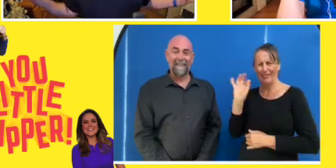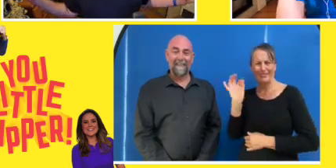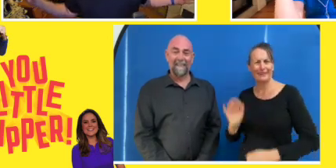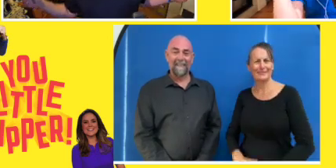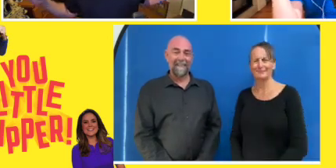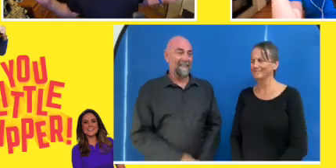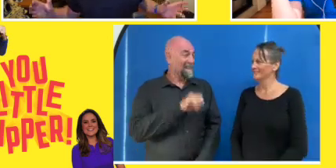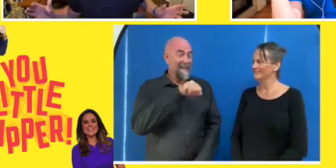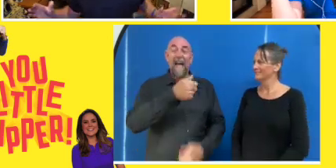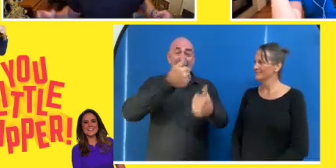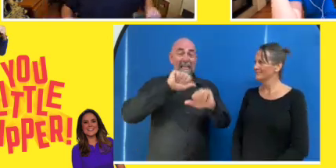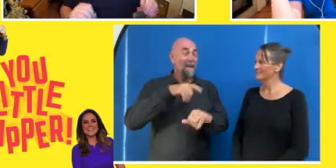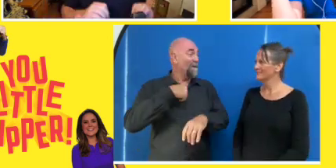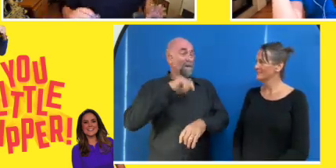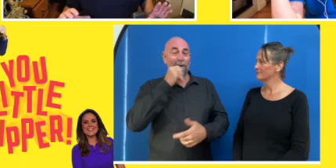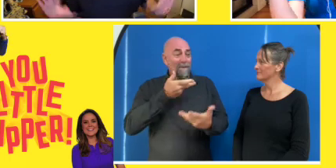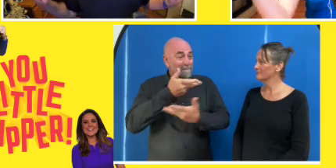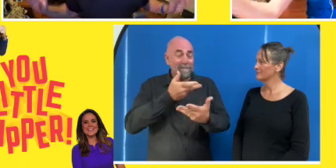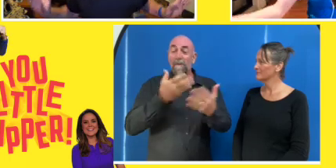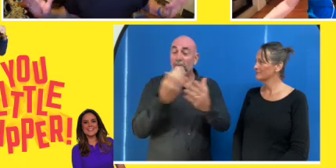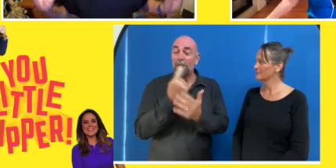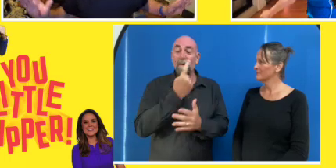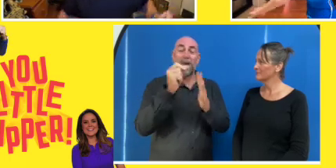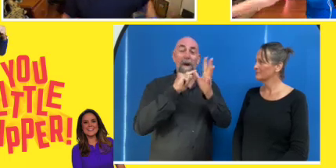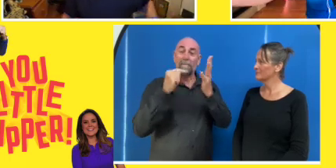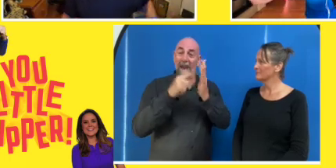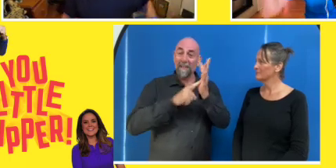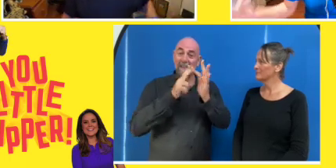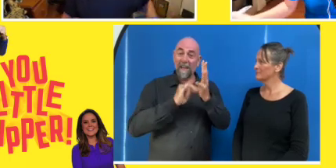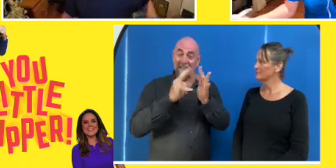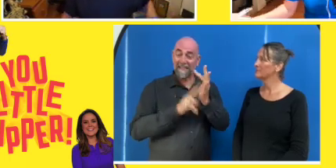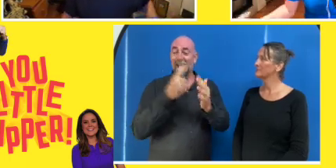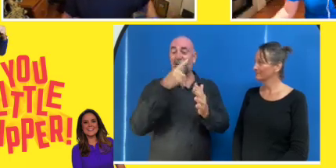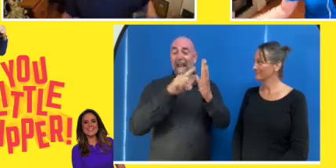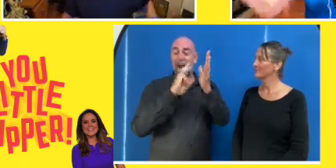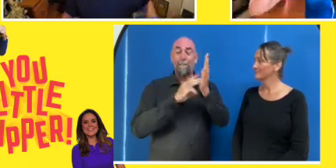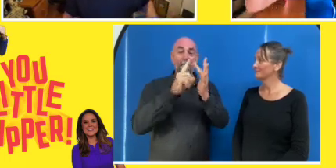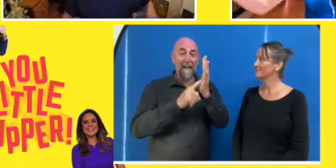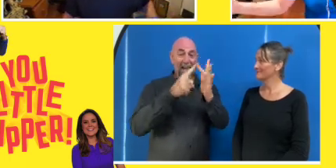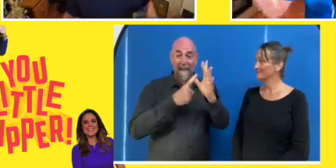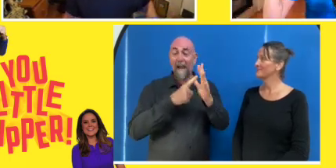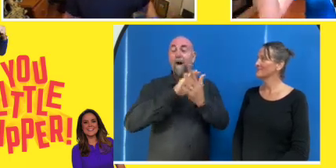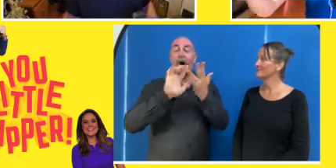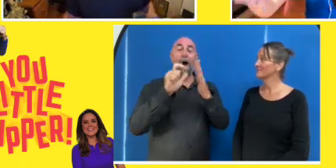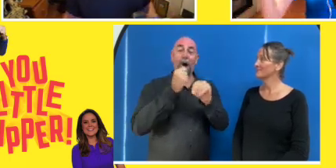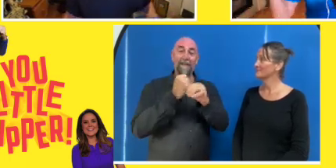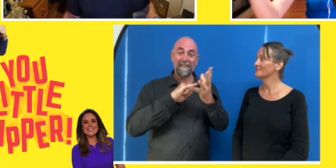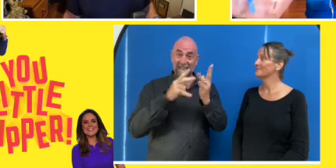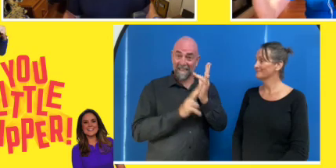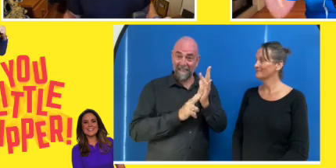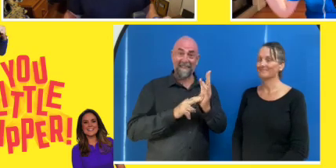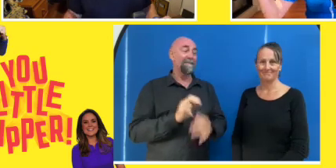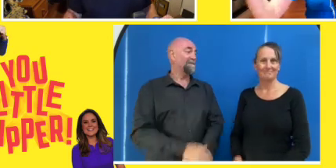we catch up with Pat Jensen and his guide, Amelia Hodgson. Oh, I am really excited about this, Kurt, because it's confirmed. You and I, we